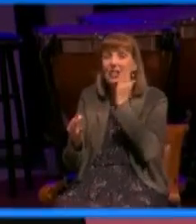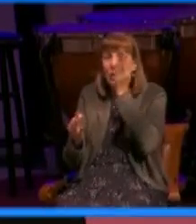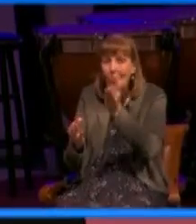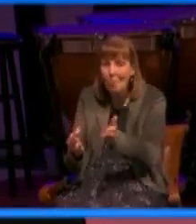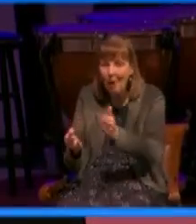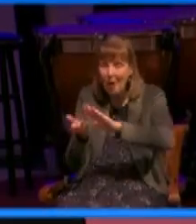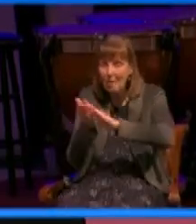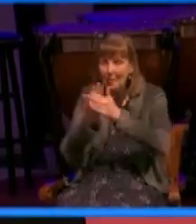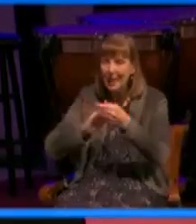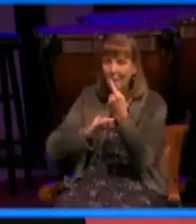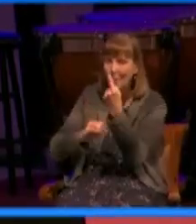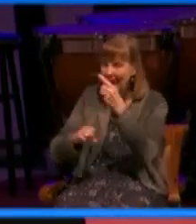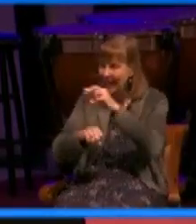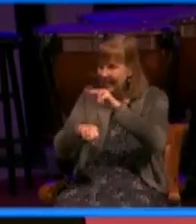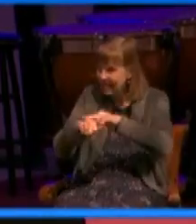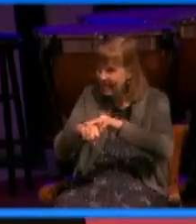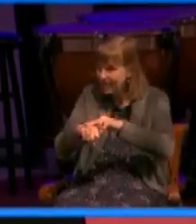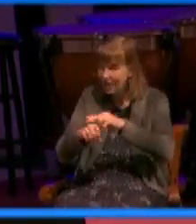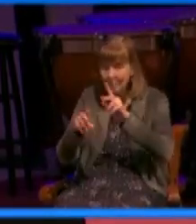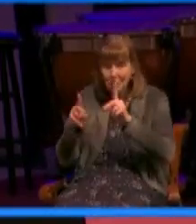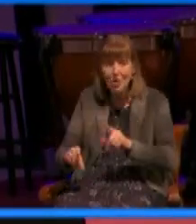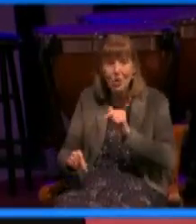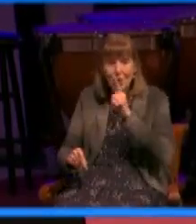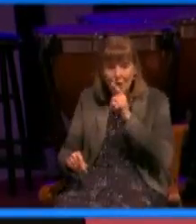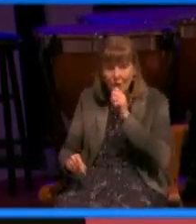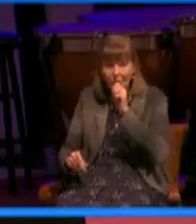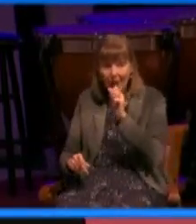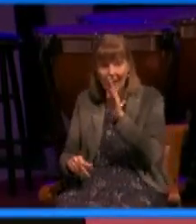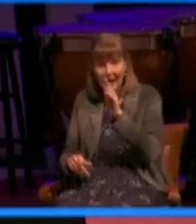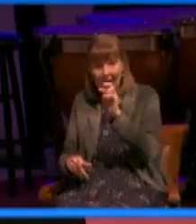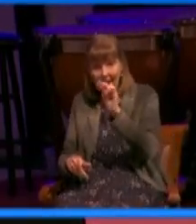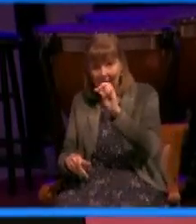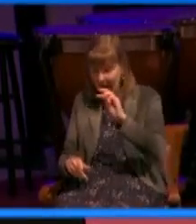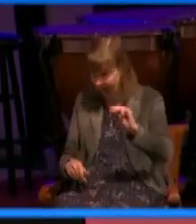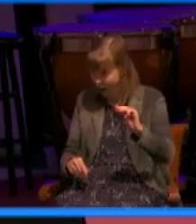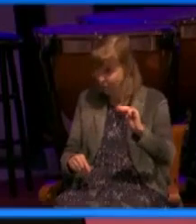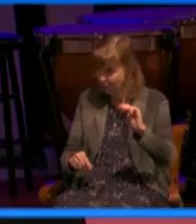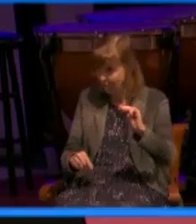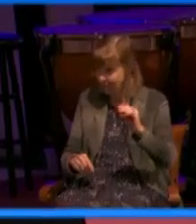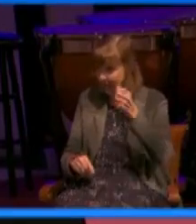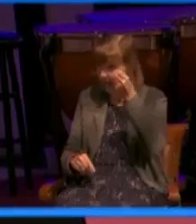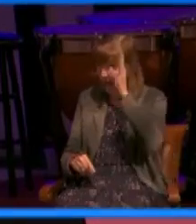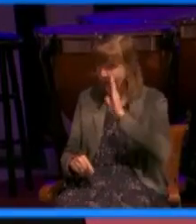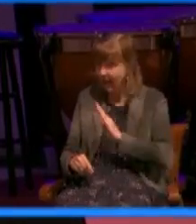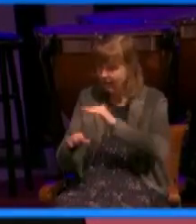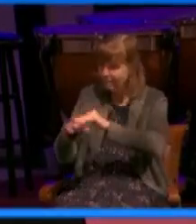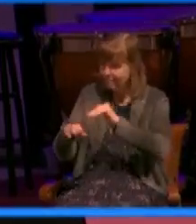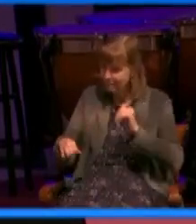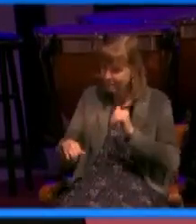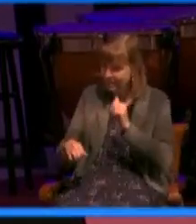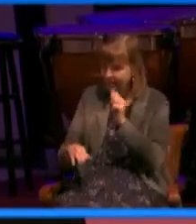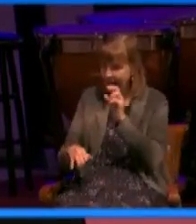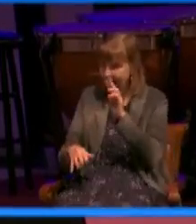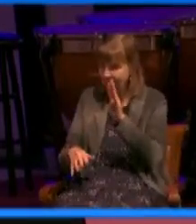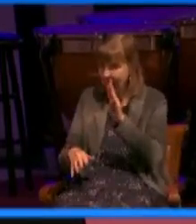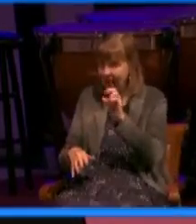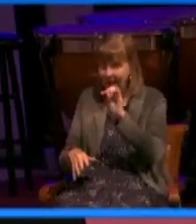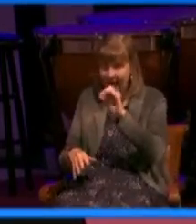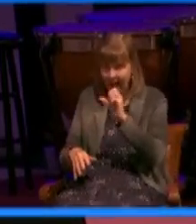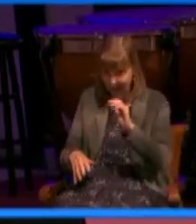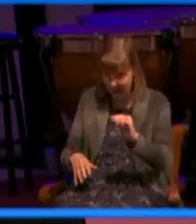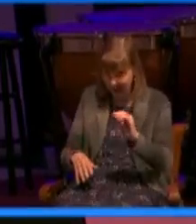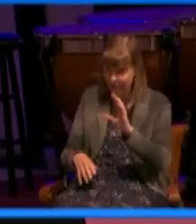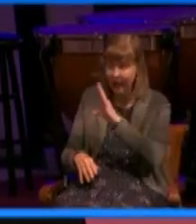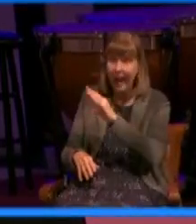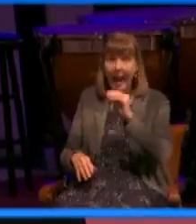This person is Abram. You'll find this in Genesis chapter 12. God calls Abram and his wife to go into the promised land and begin to